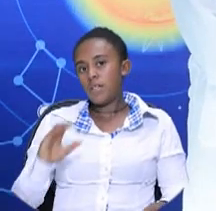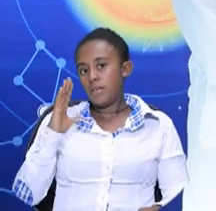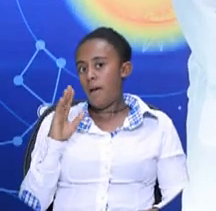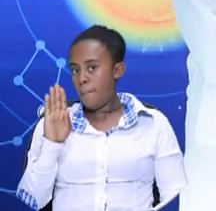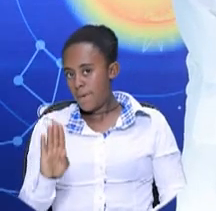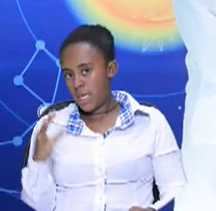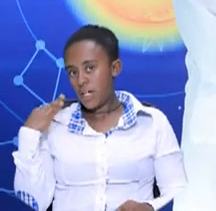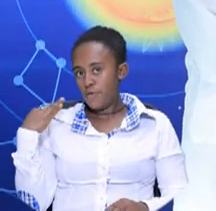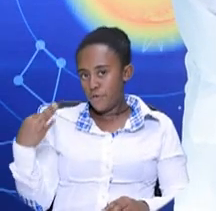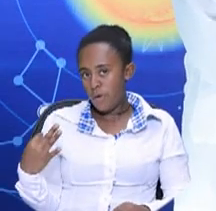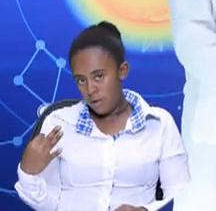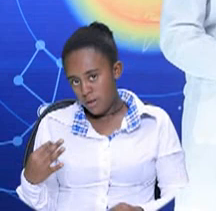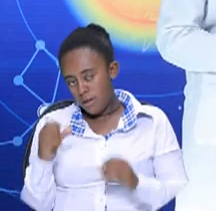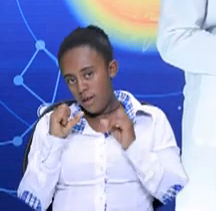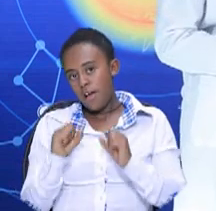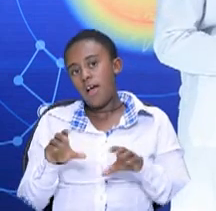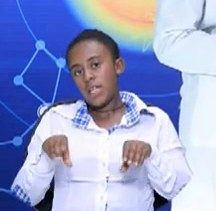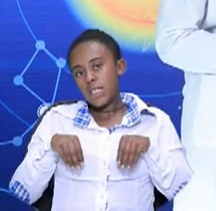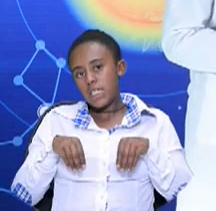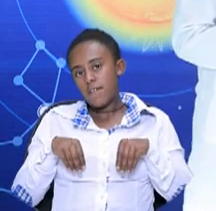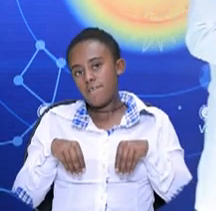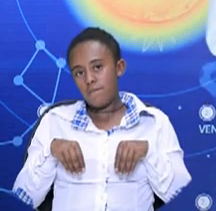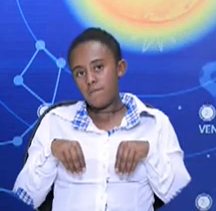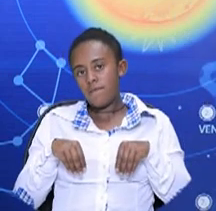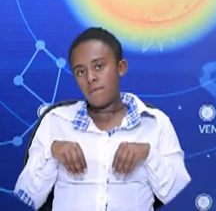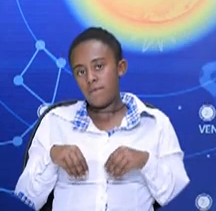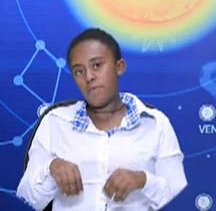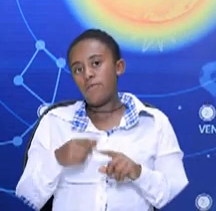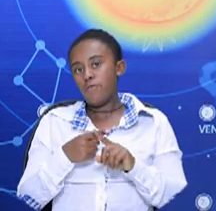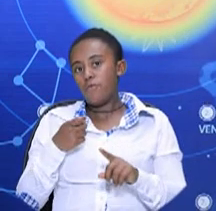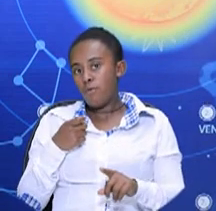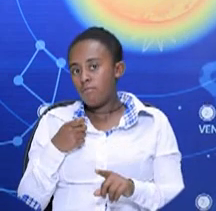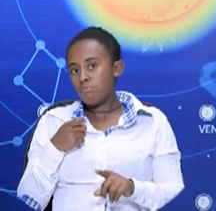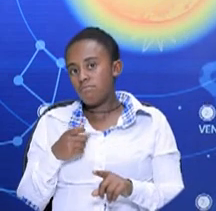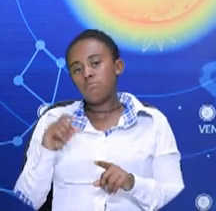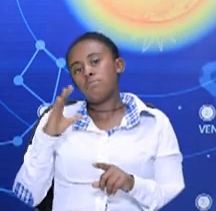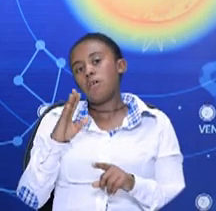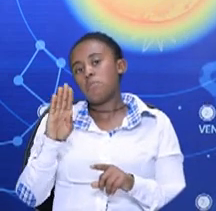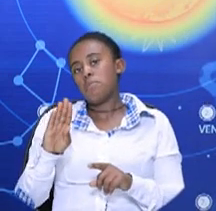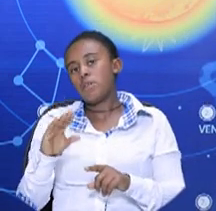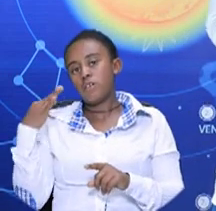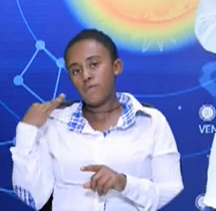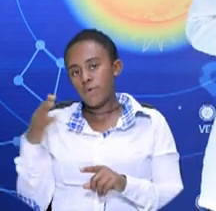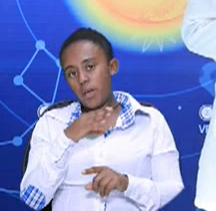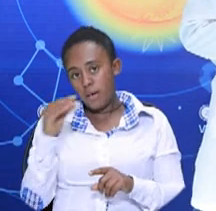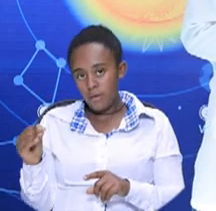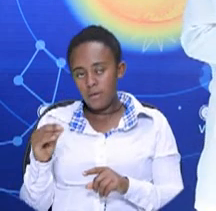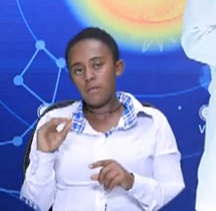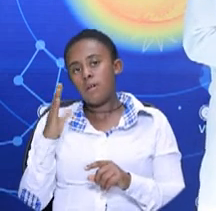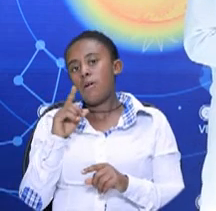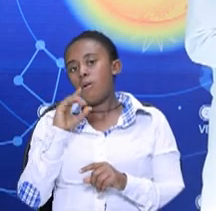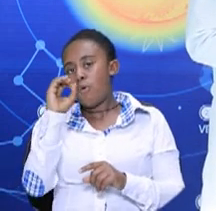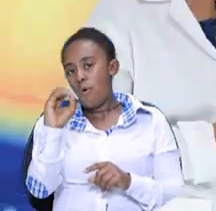B individual, can receive blood from type B individual and type